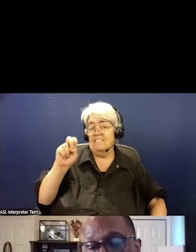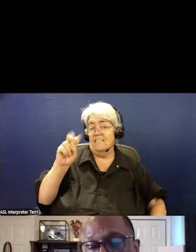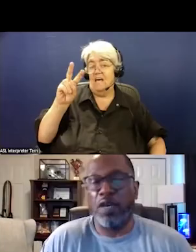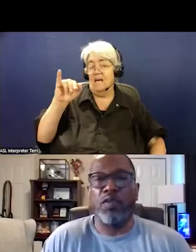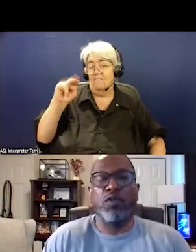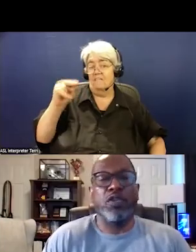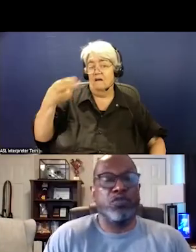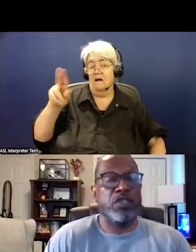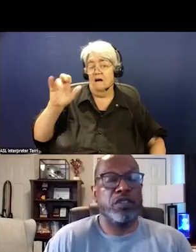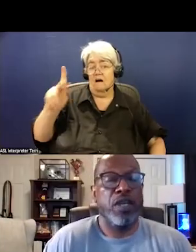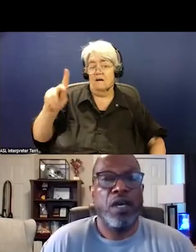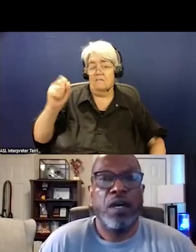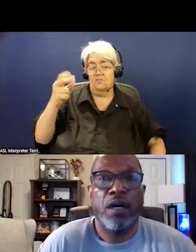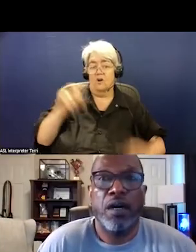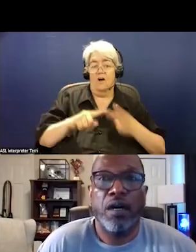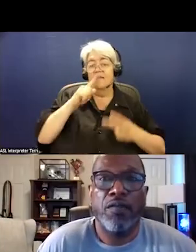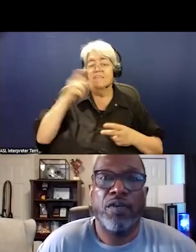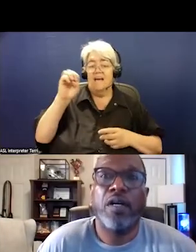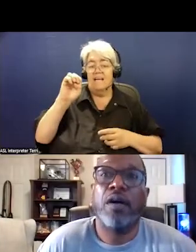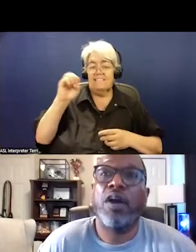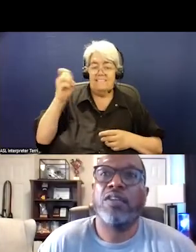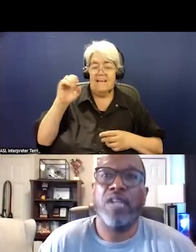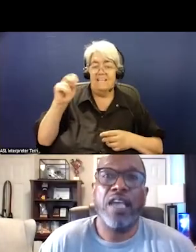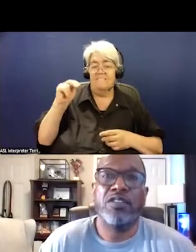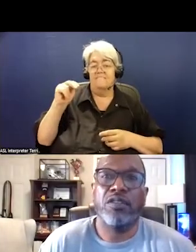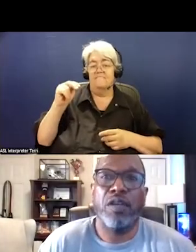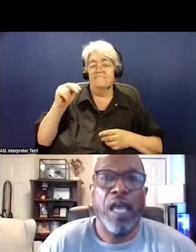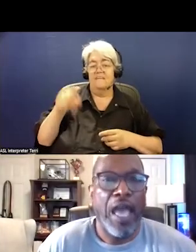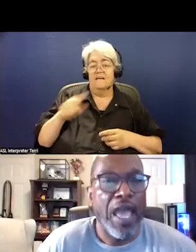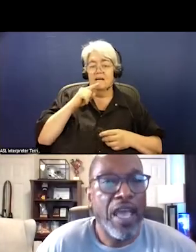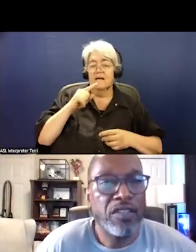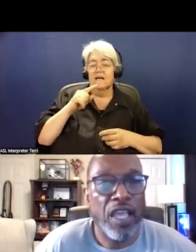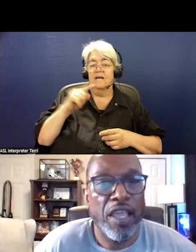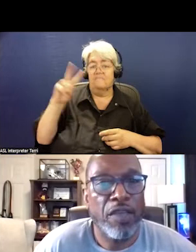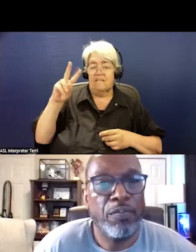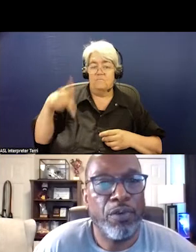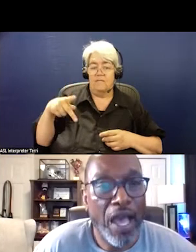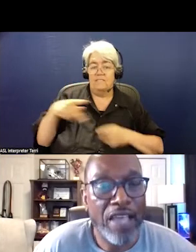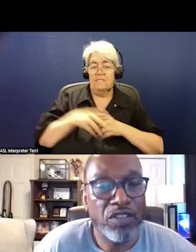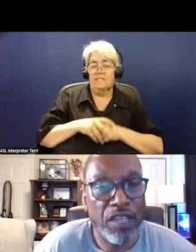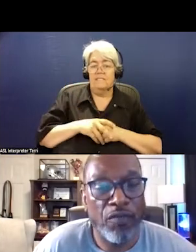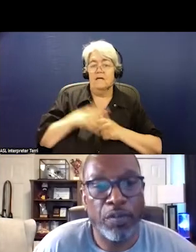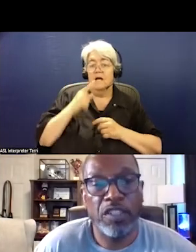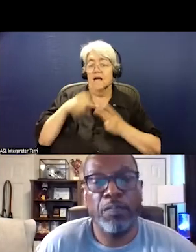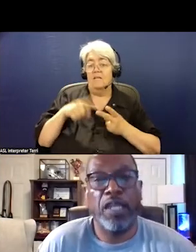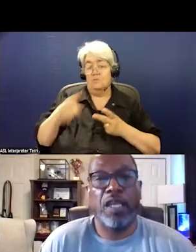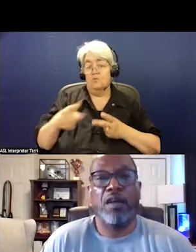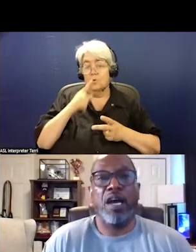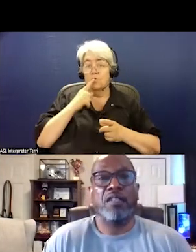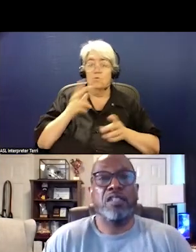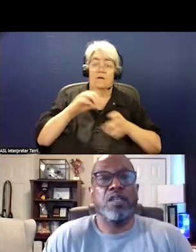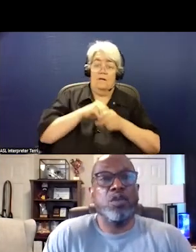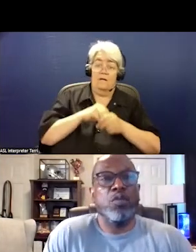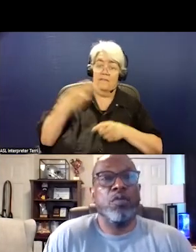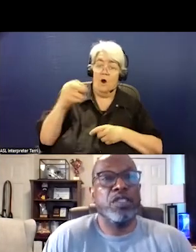Vice President of the Northeast region of RI International, as a prize today for participating in our